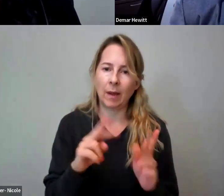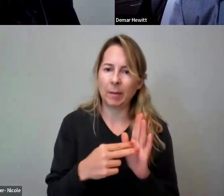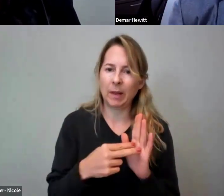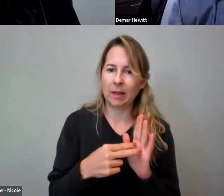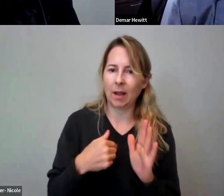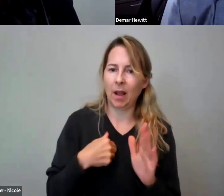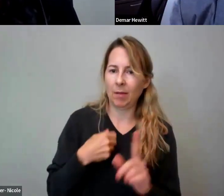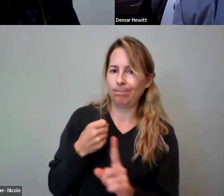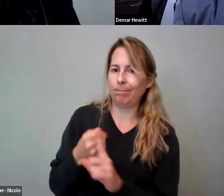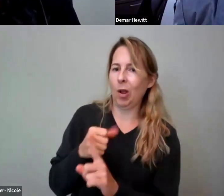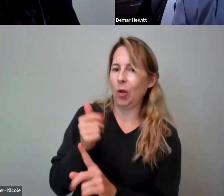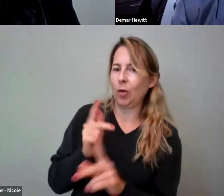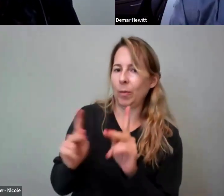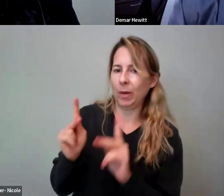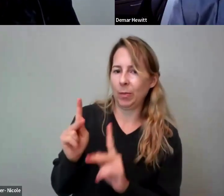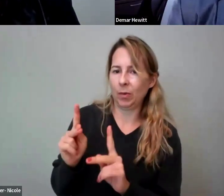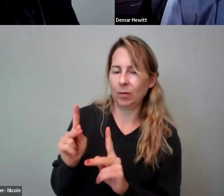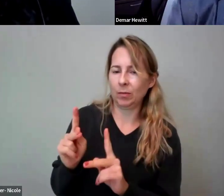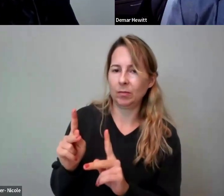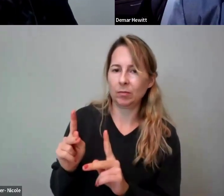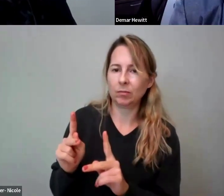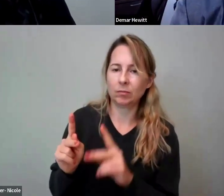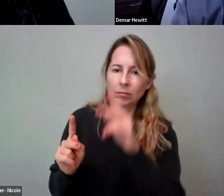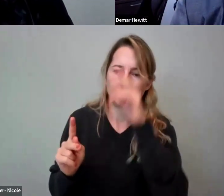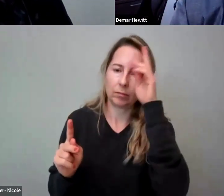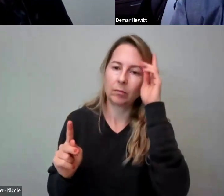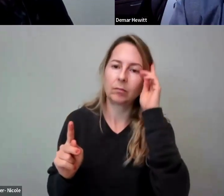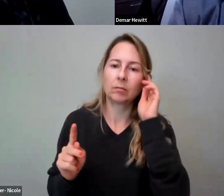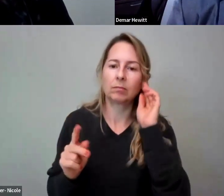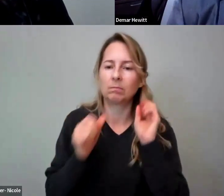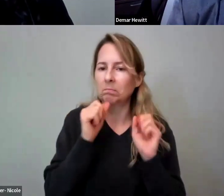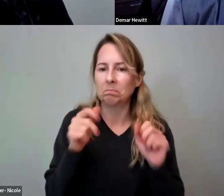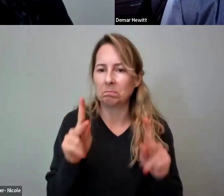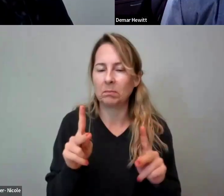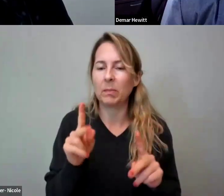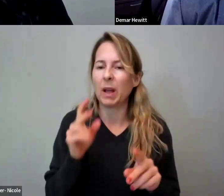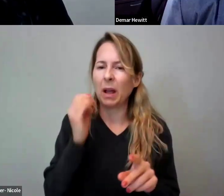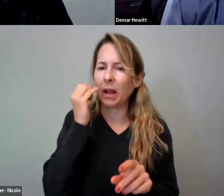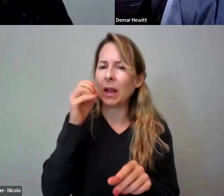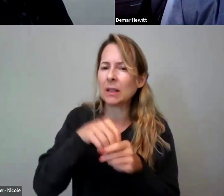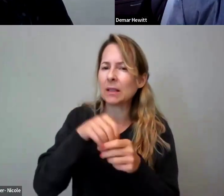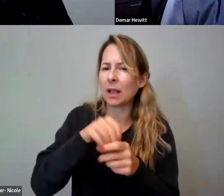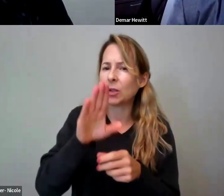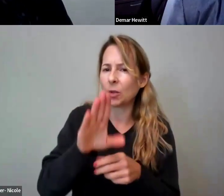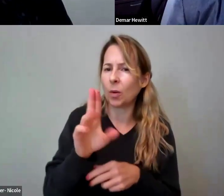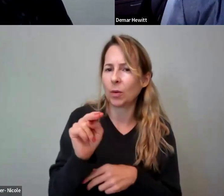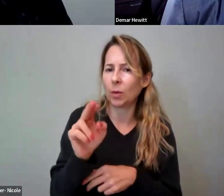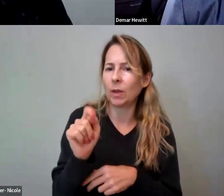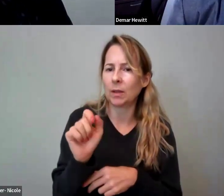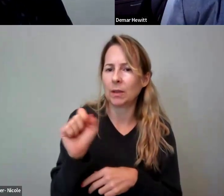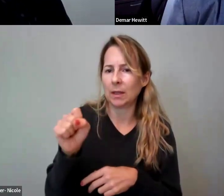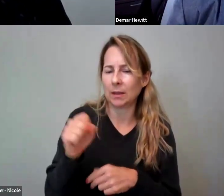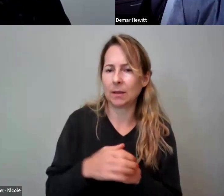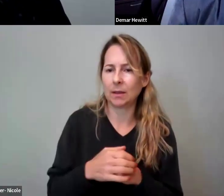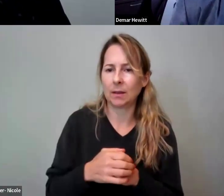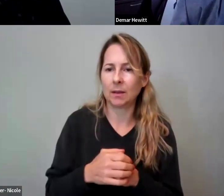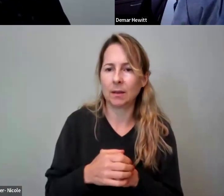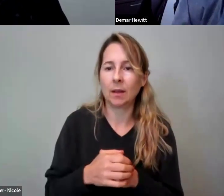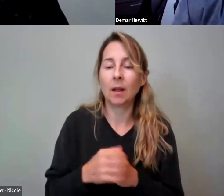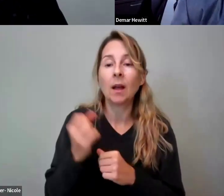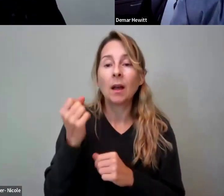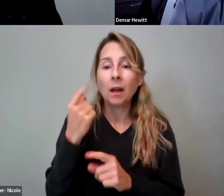on other users of the common areas, but within your unit, yes. It is not unreasonable, though,